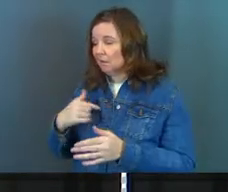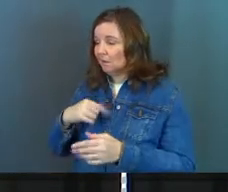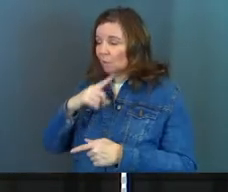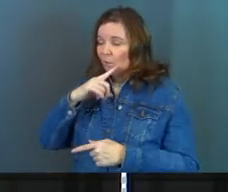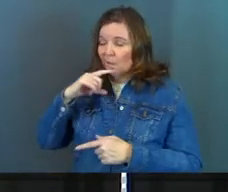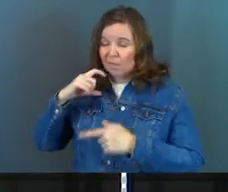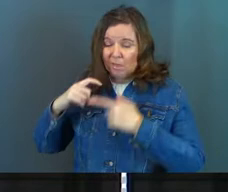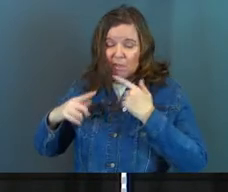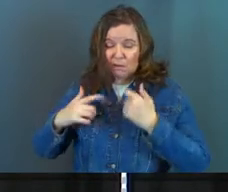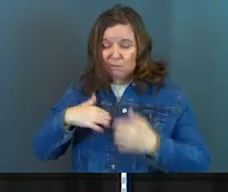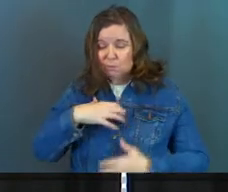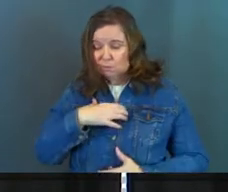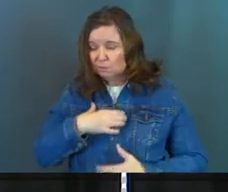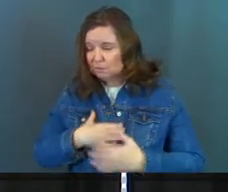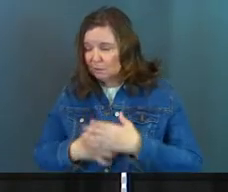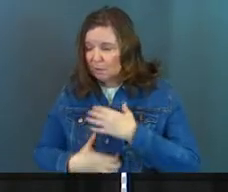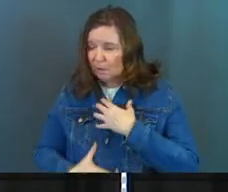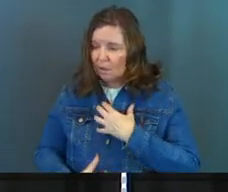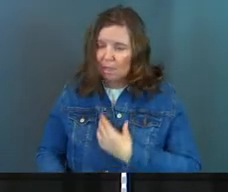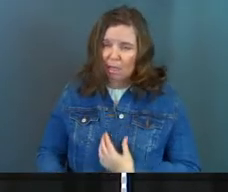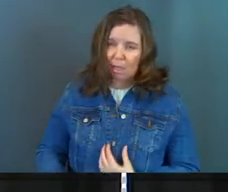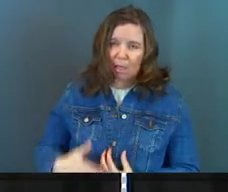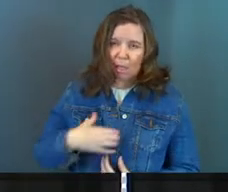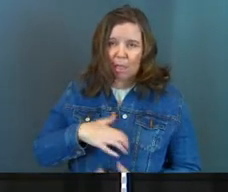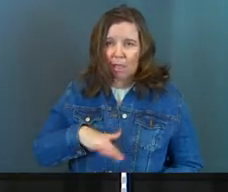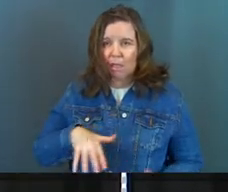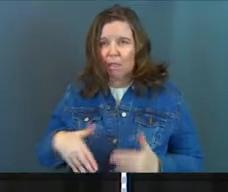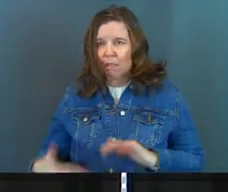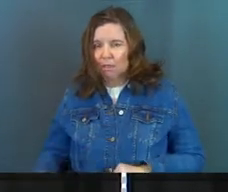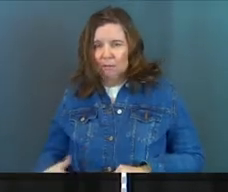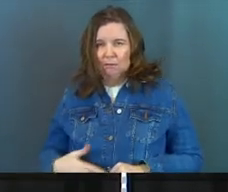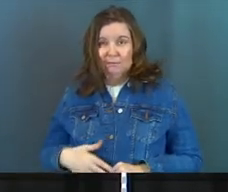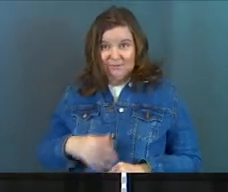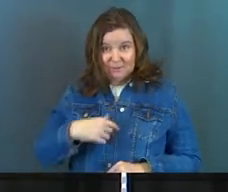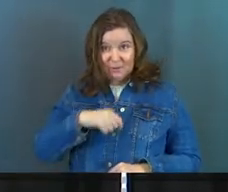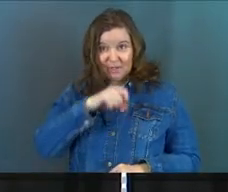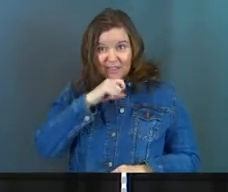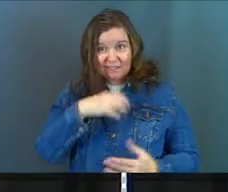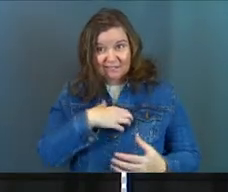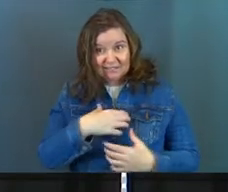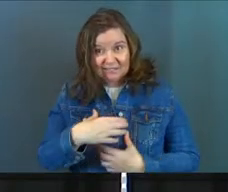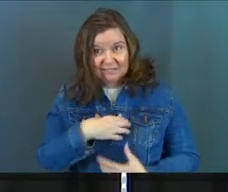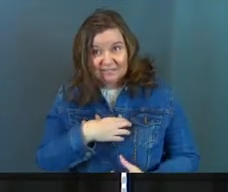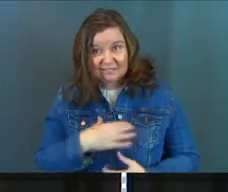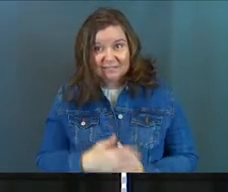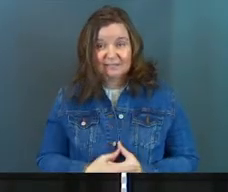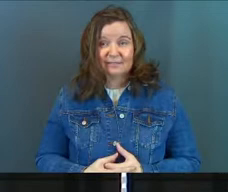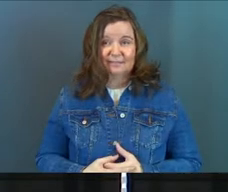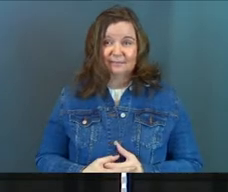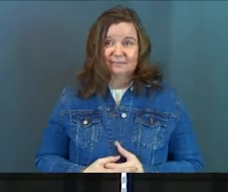this wilderness to starve us to death. Do you love it?